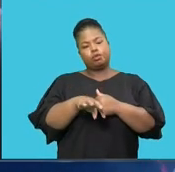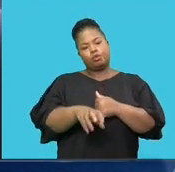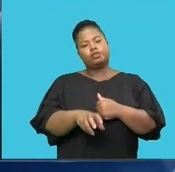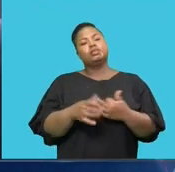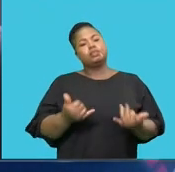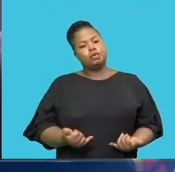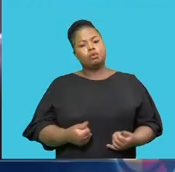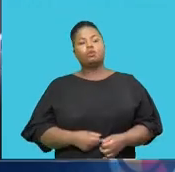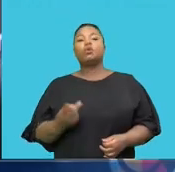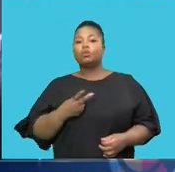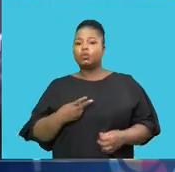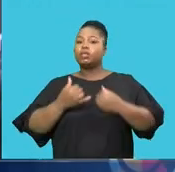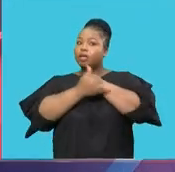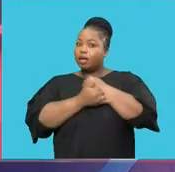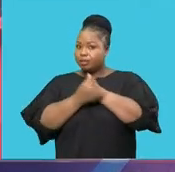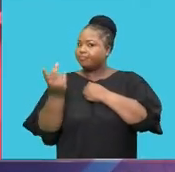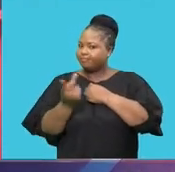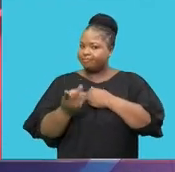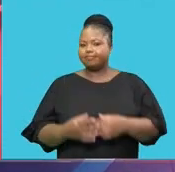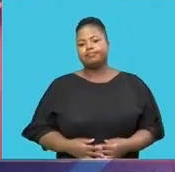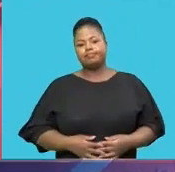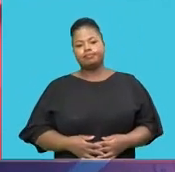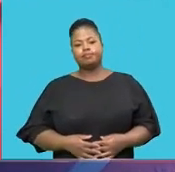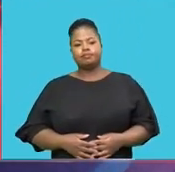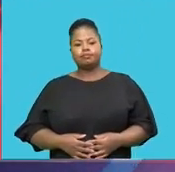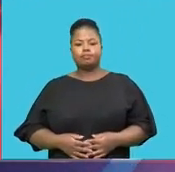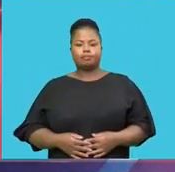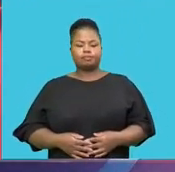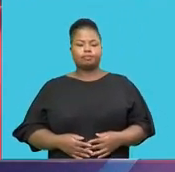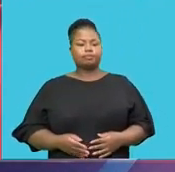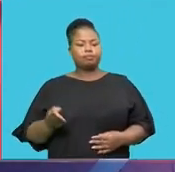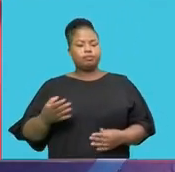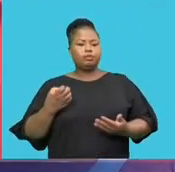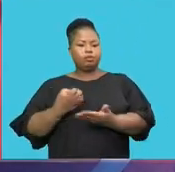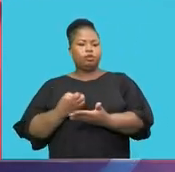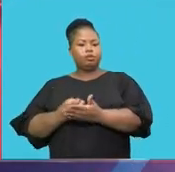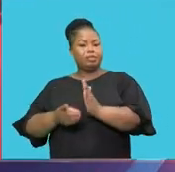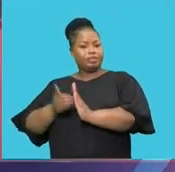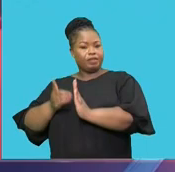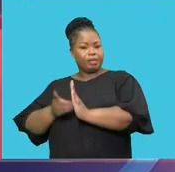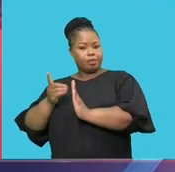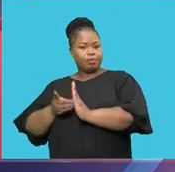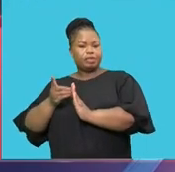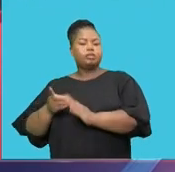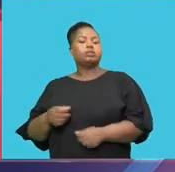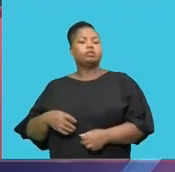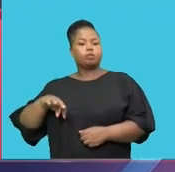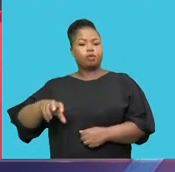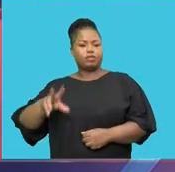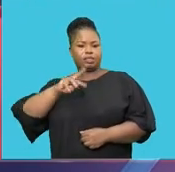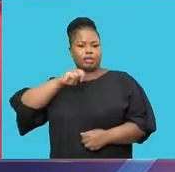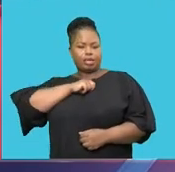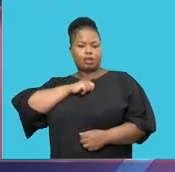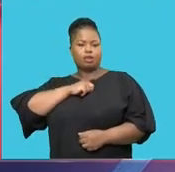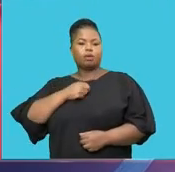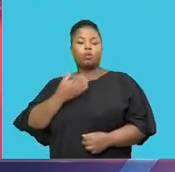to be touching other parts of the country as well. Le tona la lefapha la ntlafatso ya ikonomi bo hahlaudi le tabatsa tikulo ya province ya